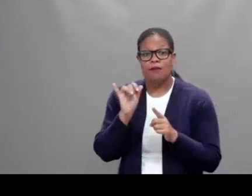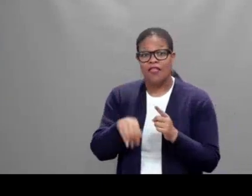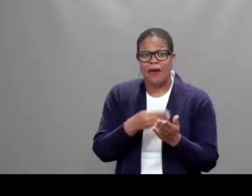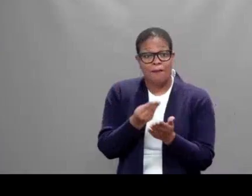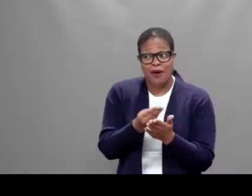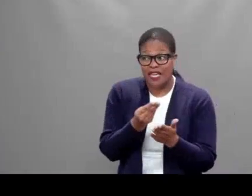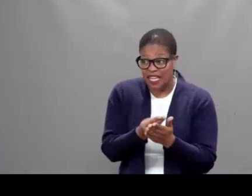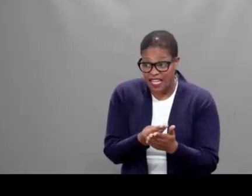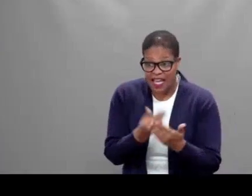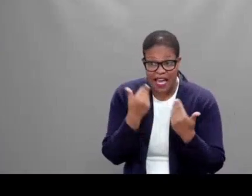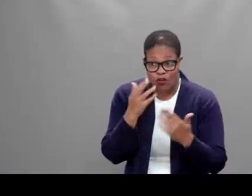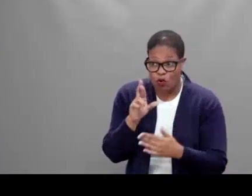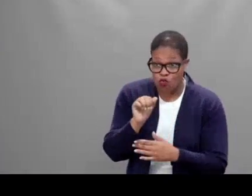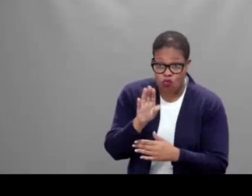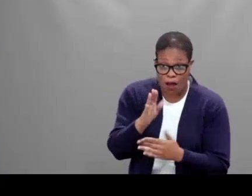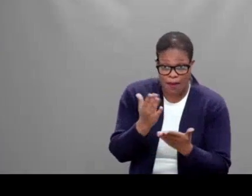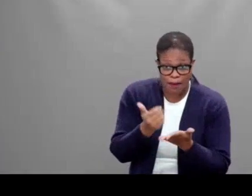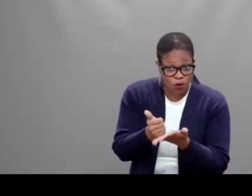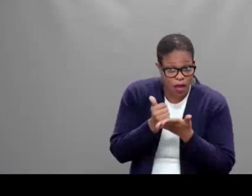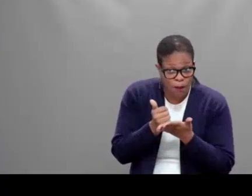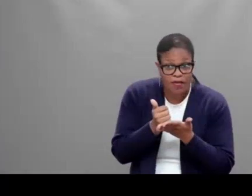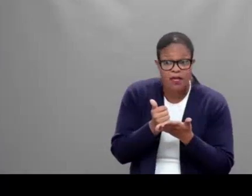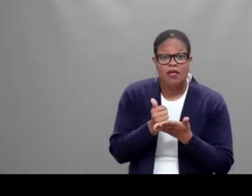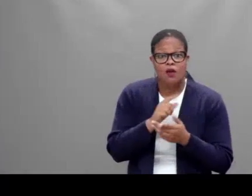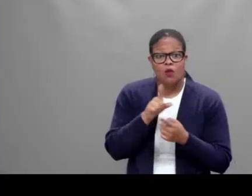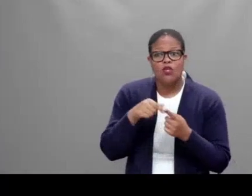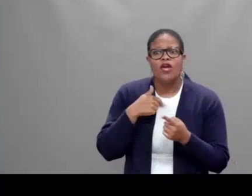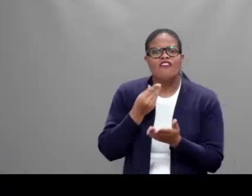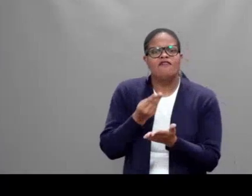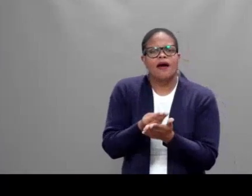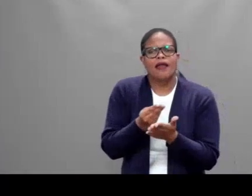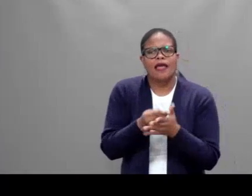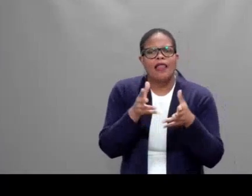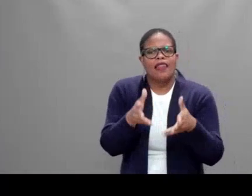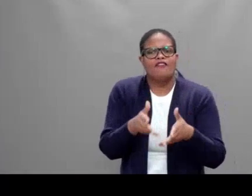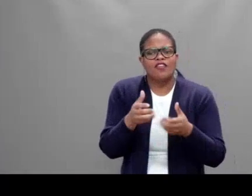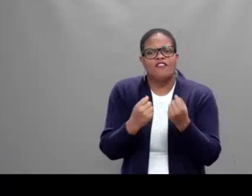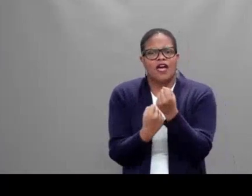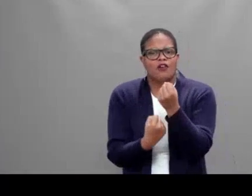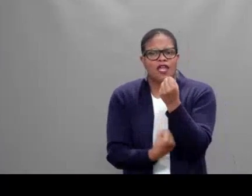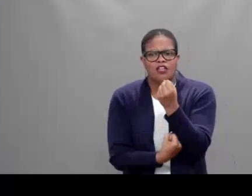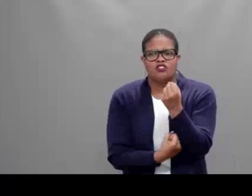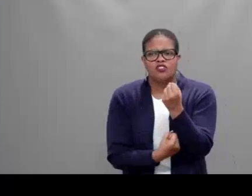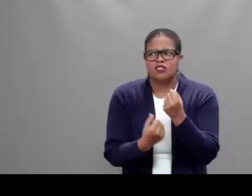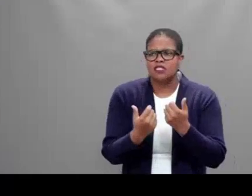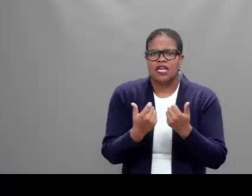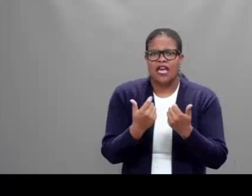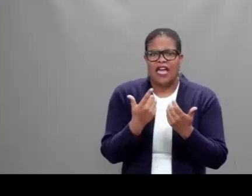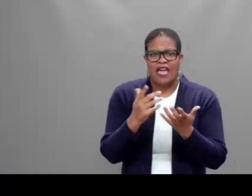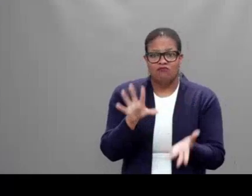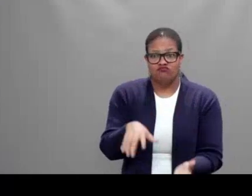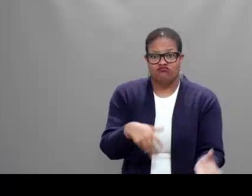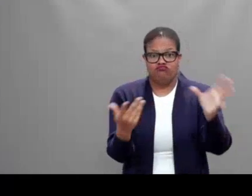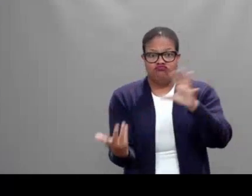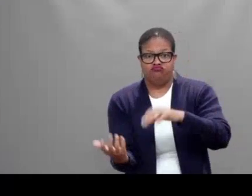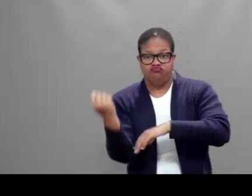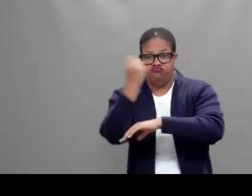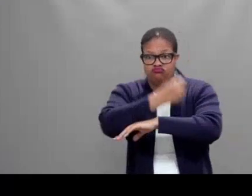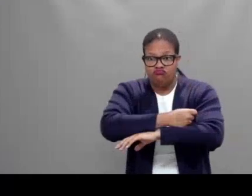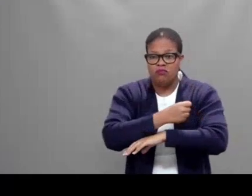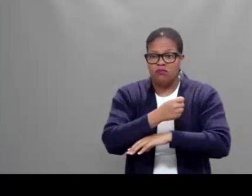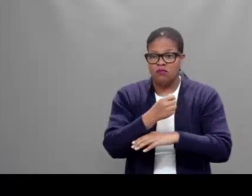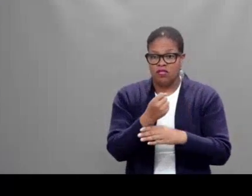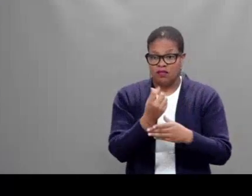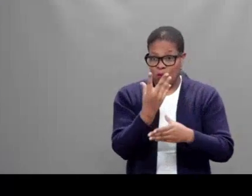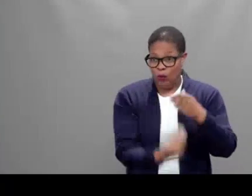and I don't know, Rob, you can help me with this. When you've got money in a foundation and it goes belly up, then it